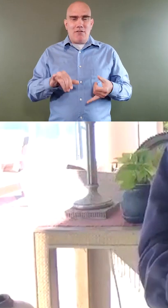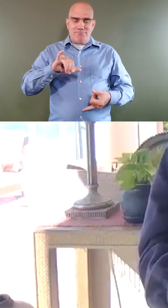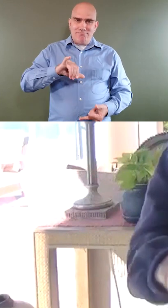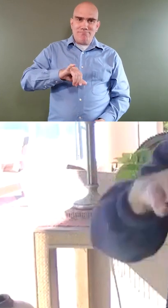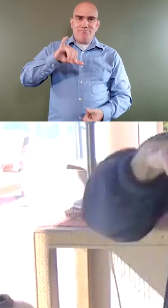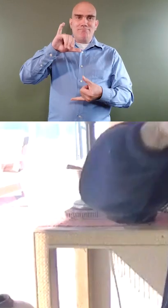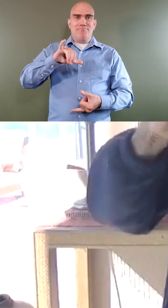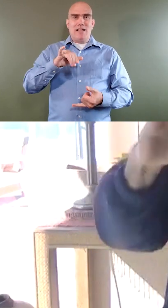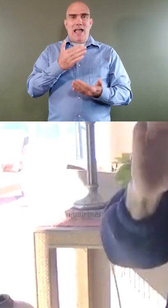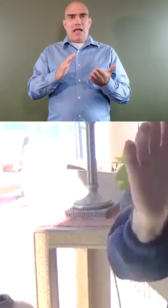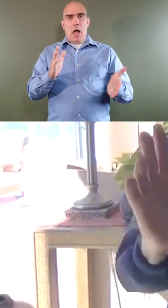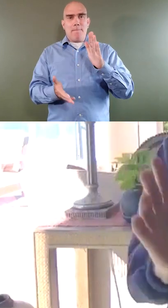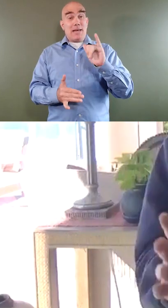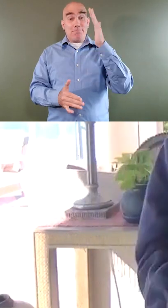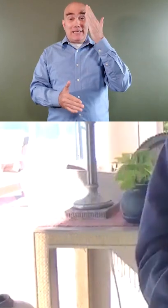other hand up.